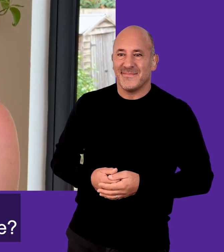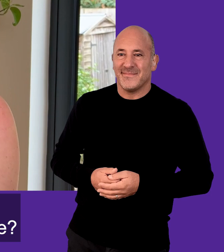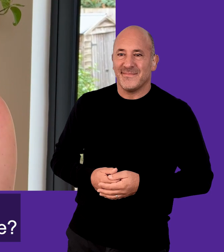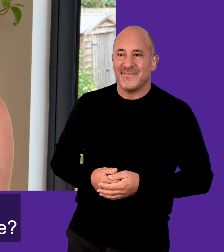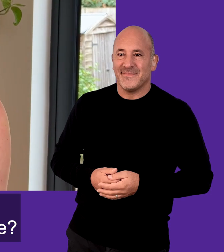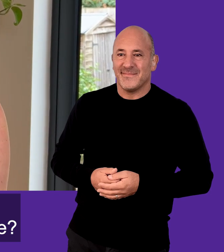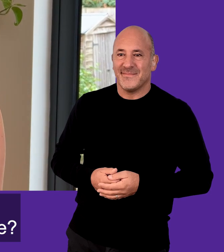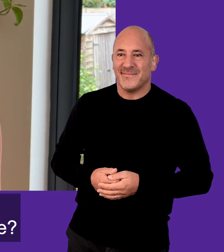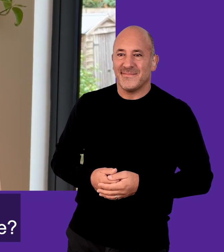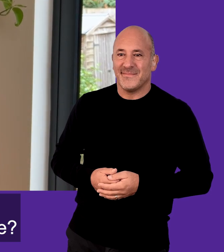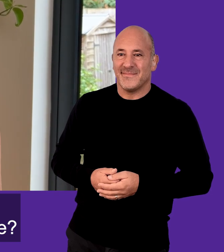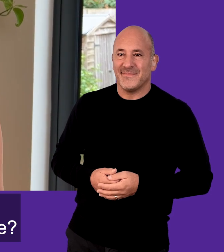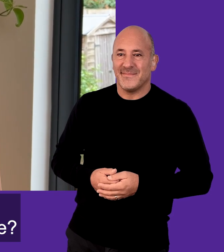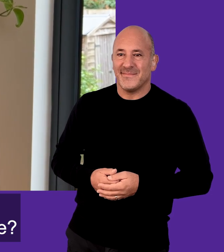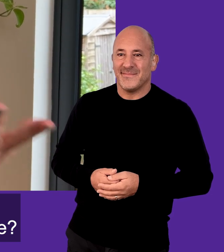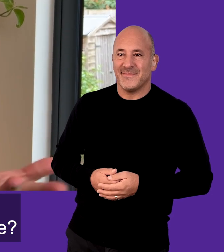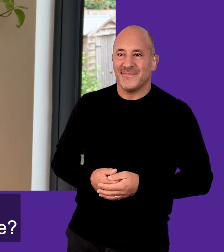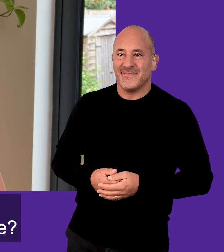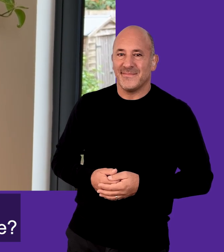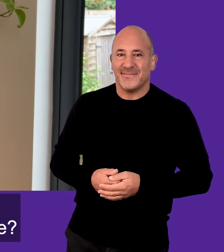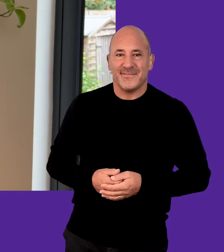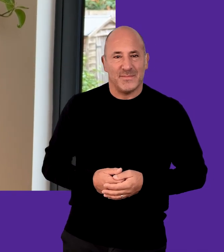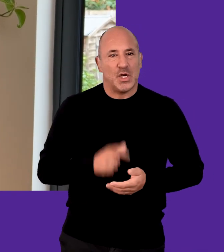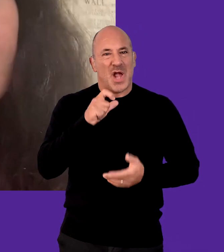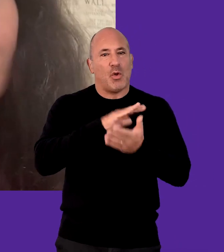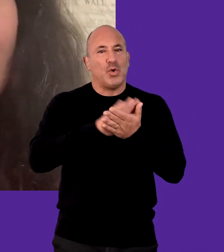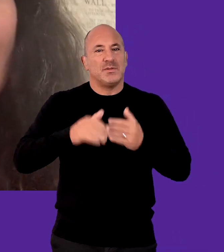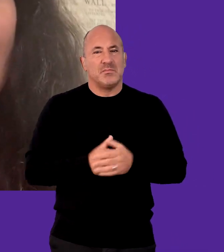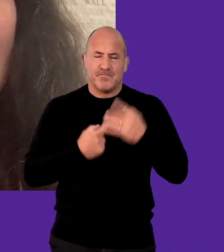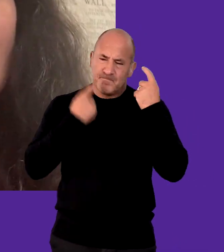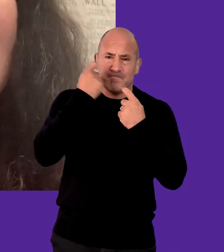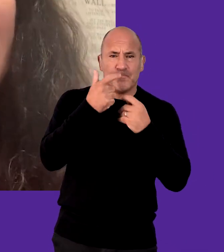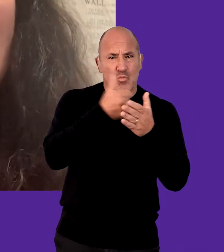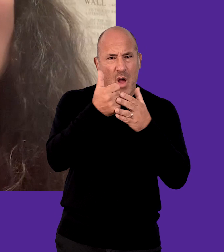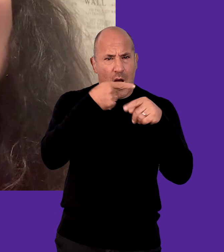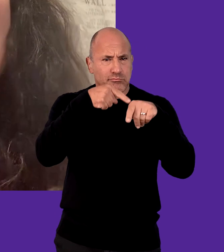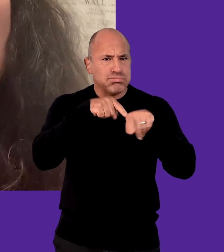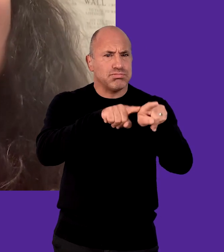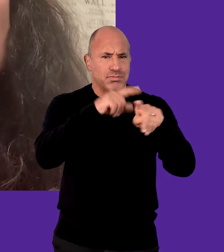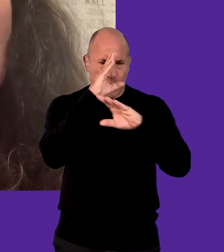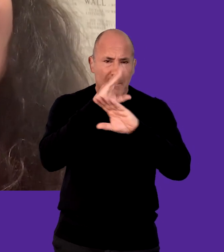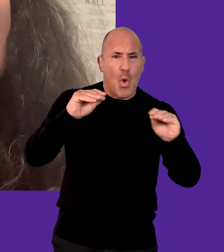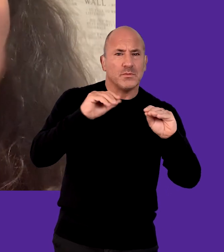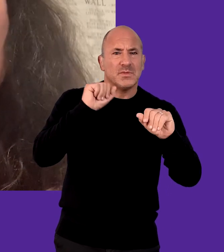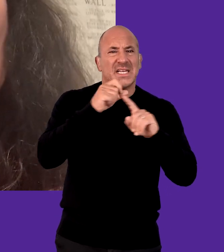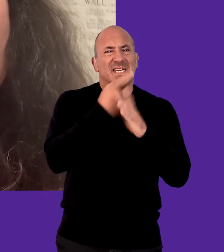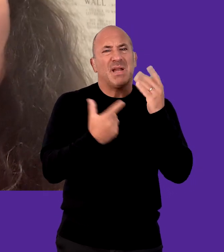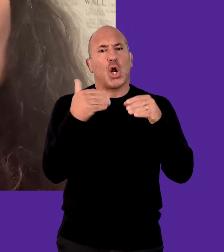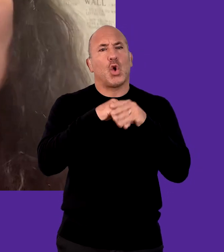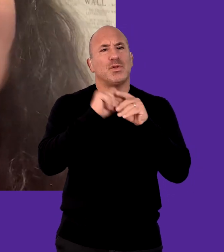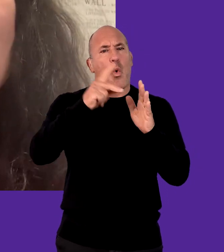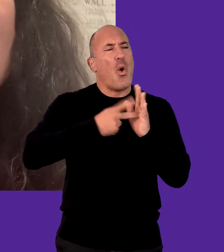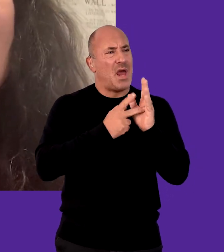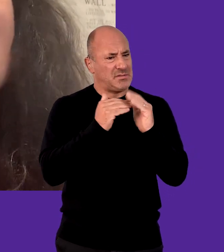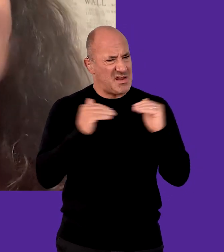Do you ask for feedback from disabled talent about their experience? Sherry Lee Houston. Think about regularly tracking and reporting